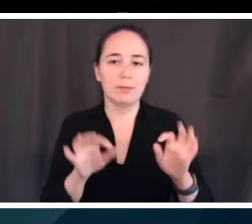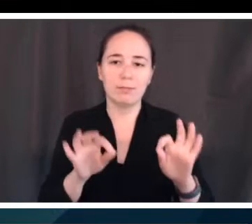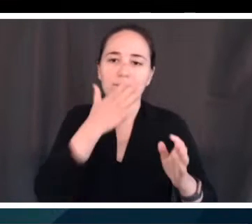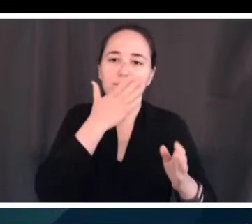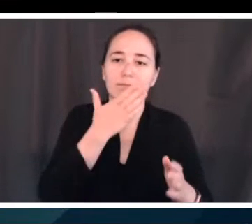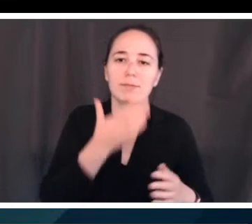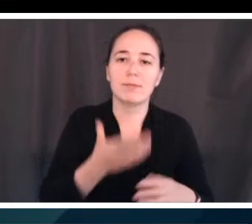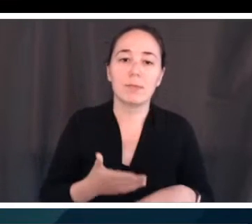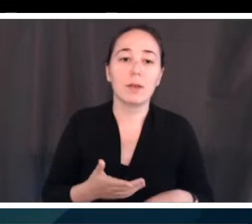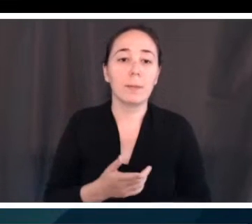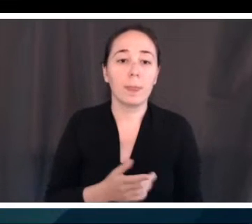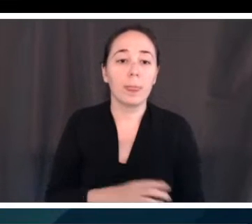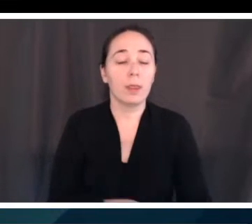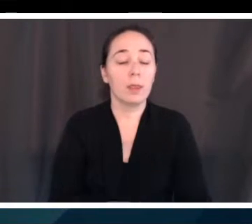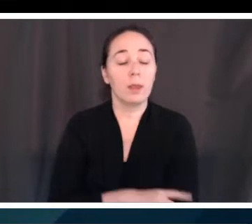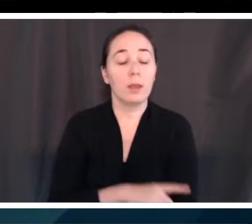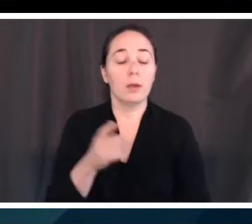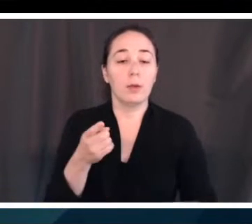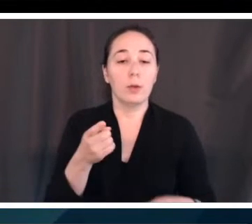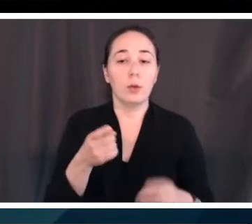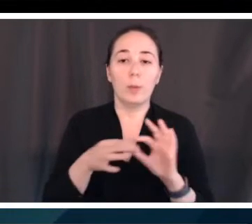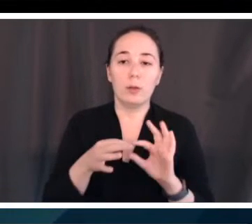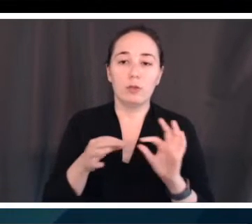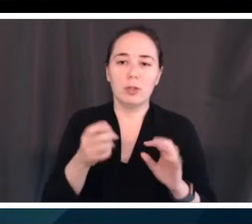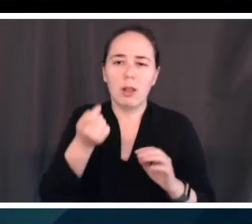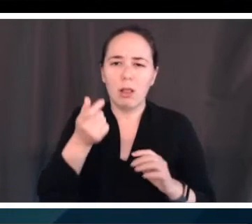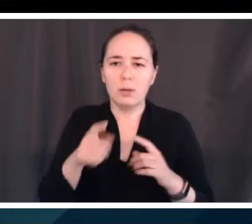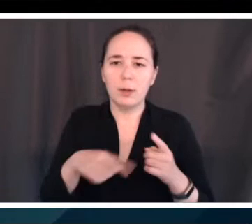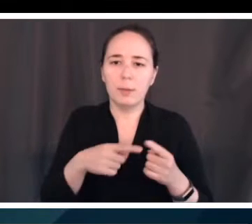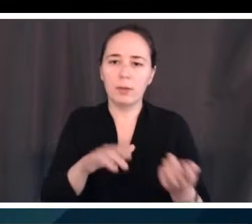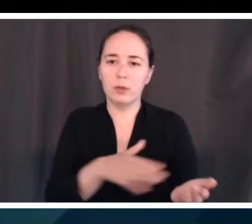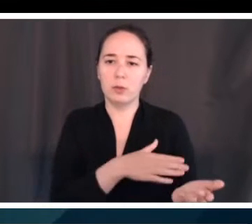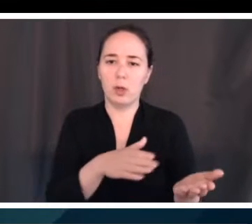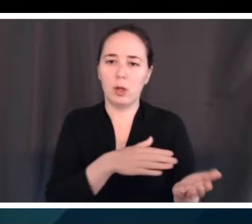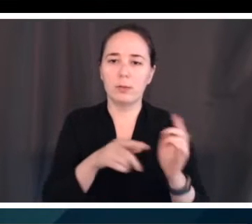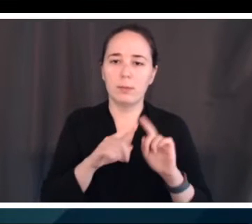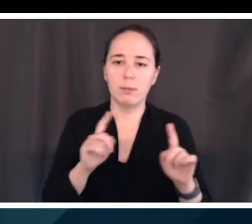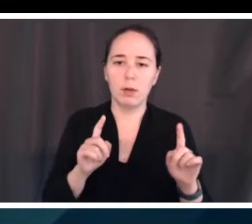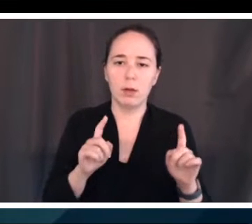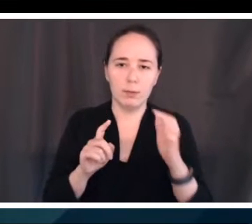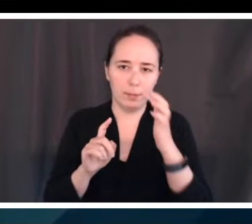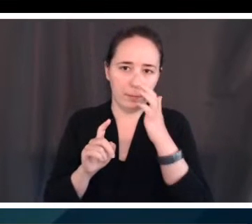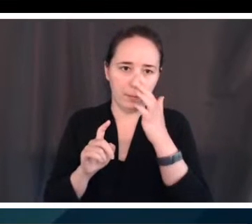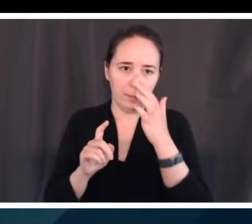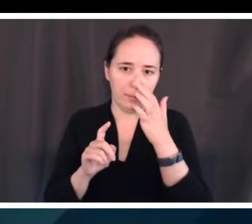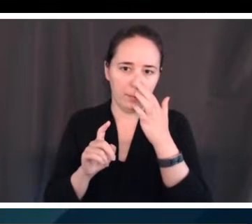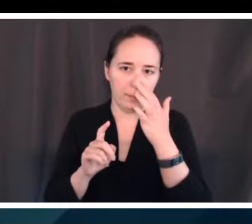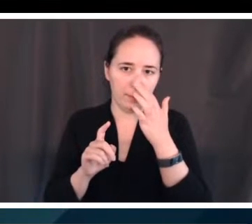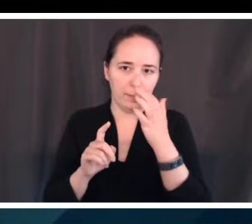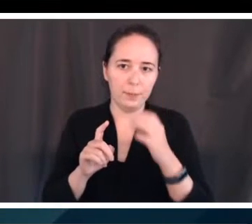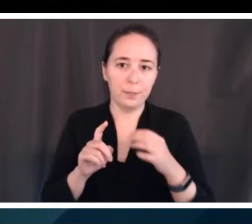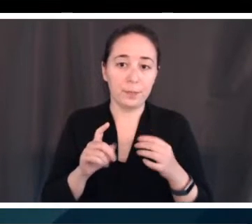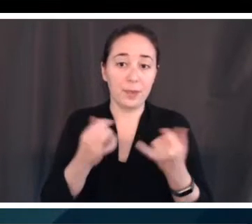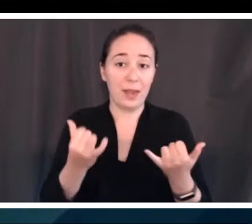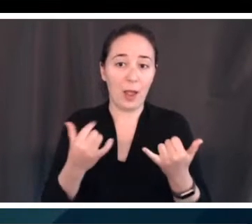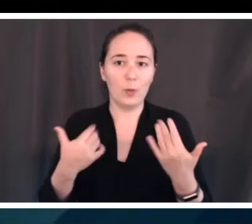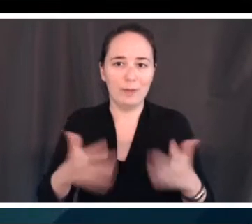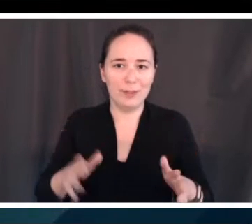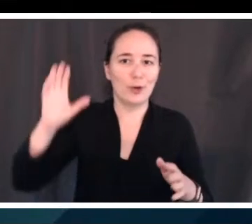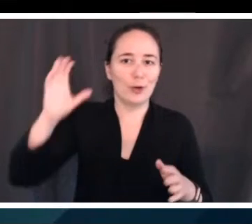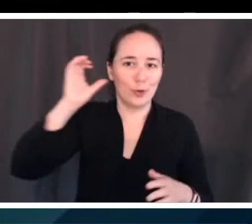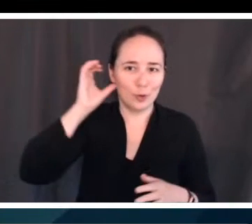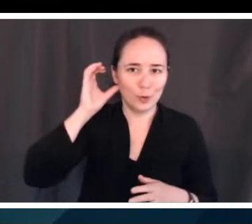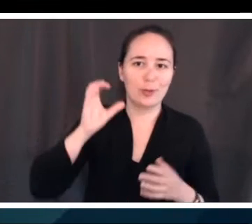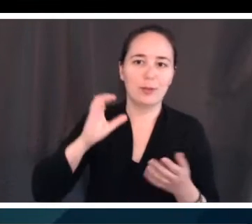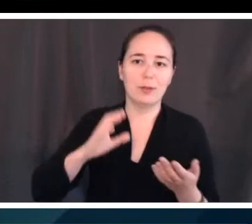started to set up. Tell us a little bit about that, but you know, now that we've gotten a chance to experience and hear the